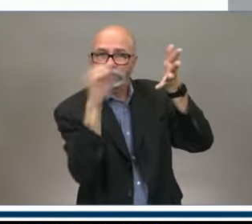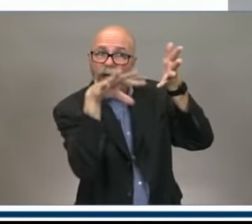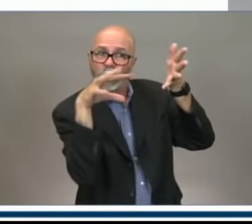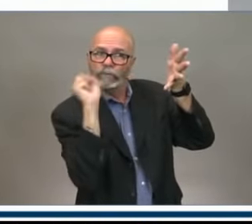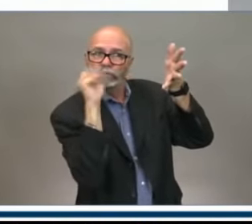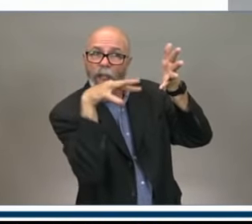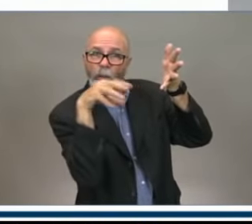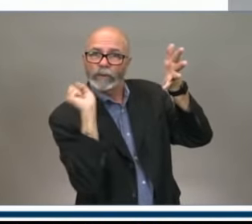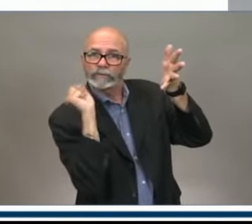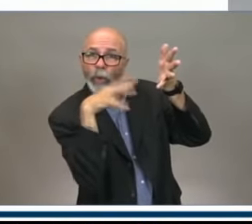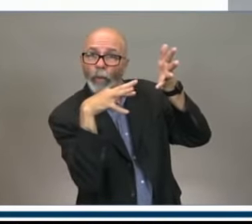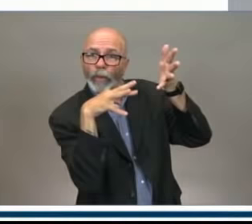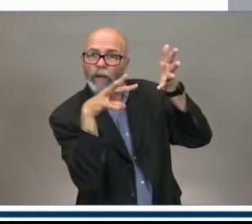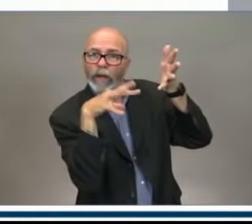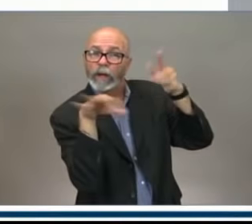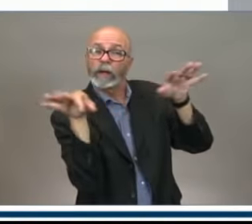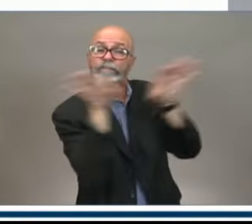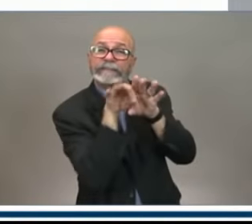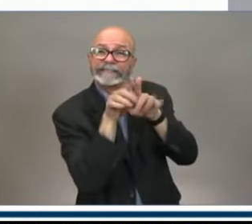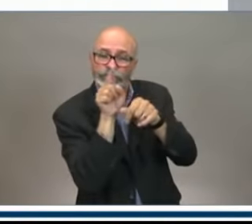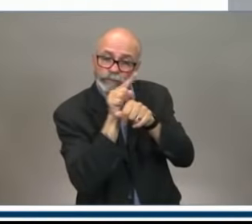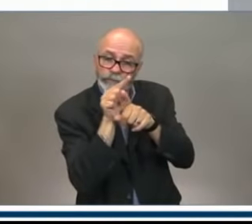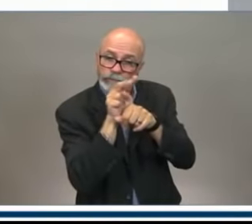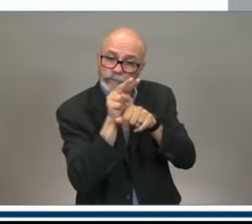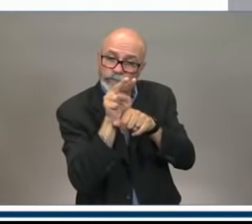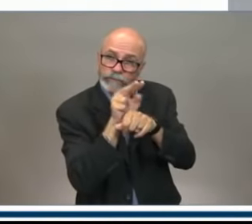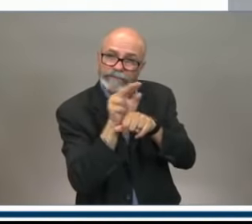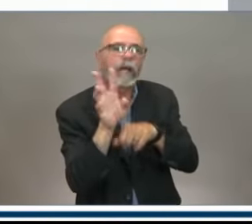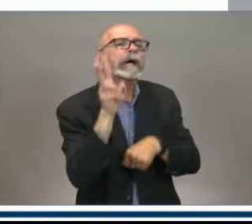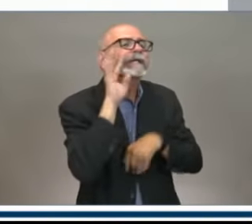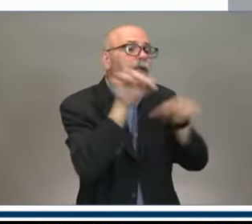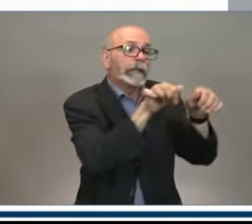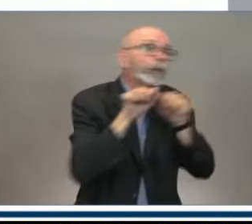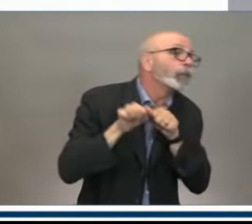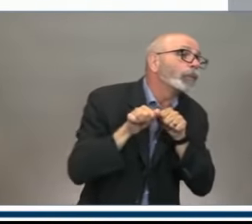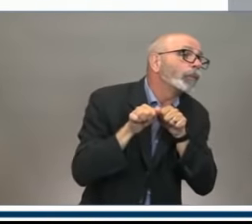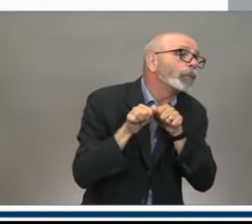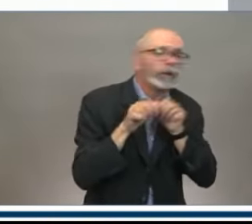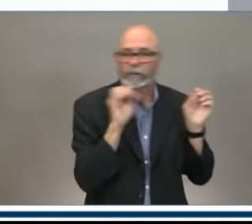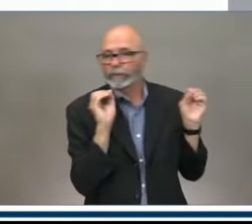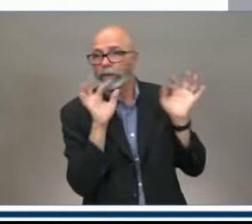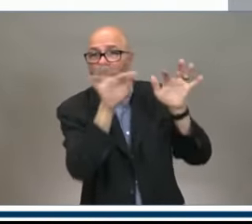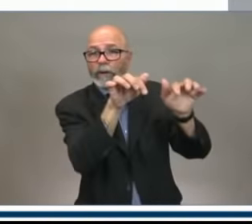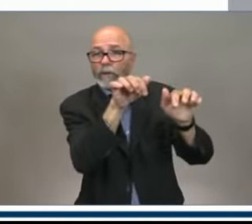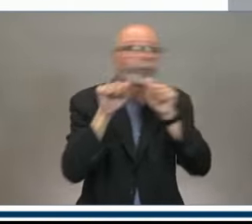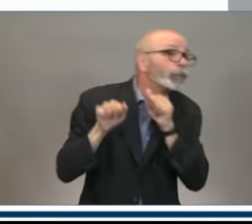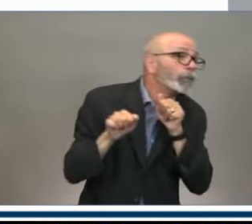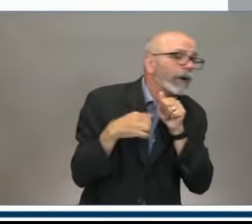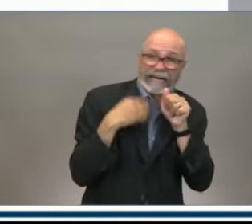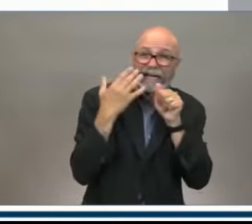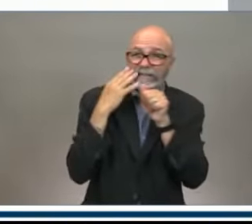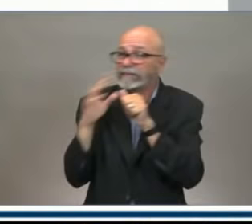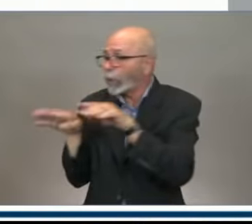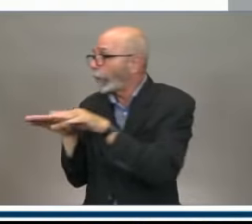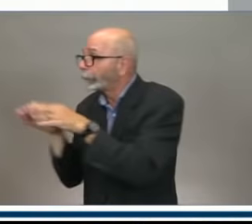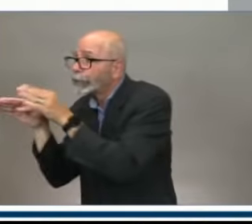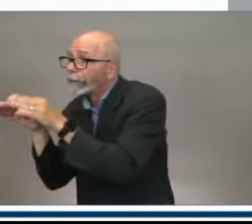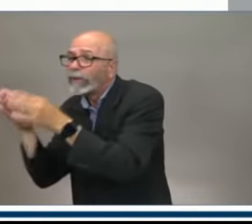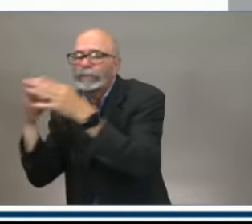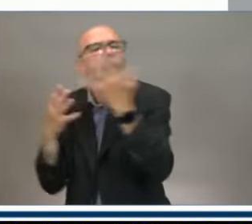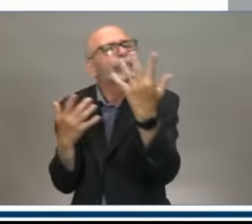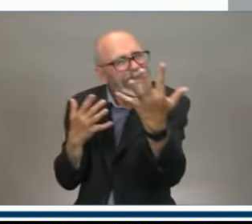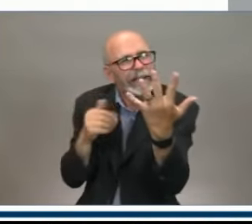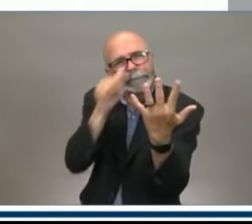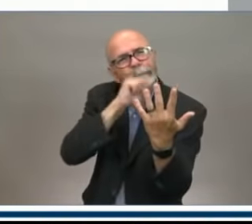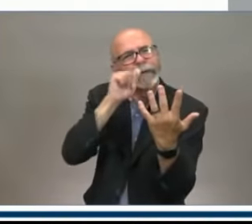important to see what the impact of our first steps in recovery have been. And that's why it remains critically important for Nova